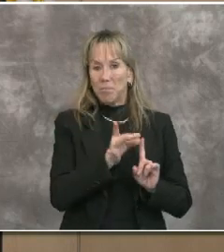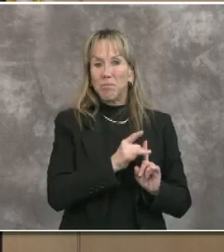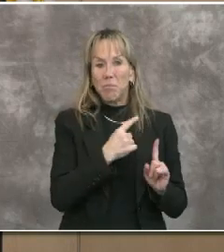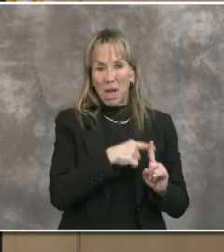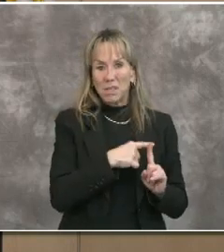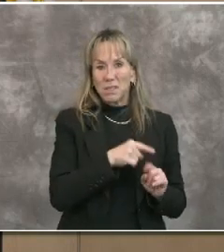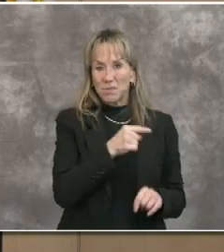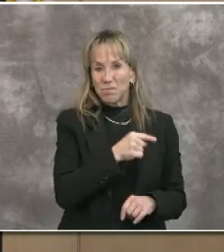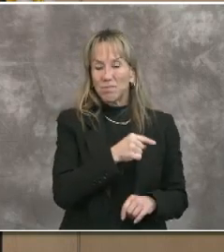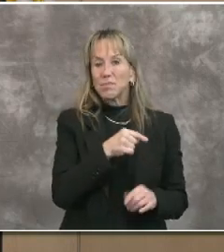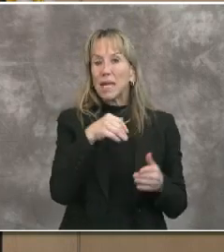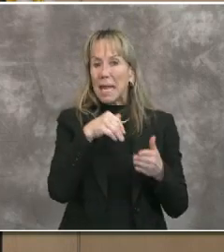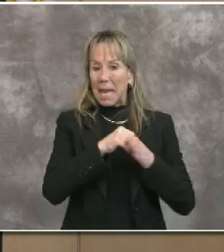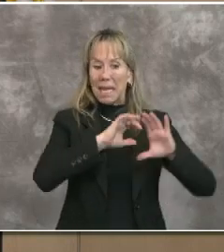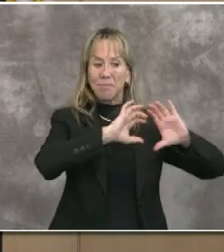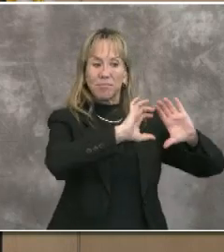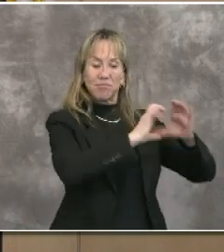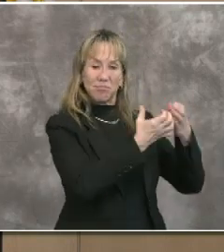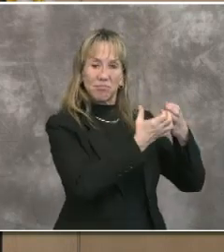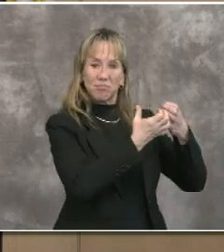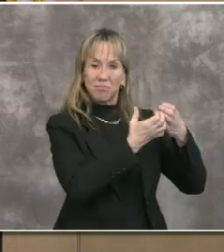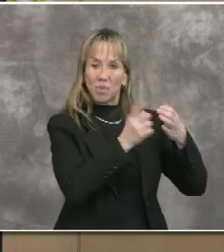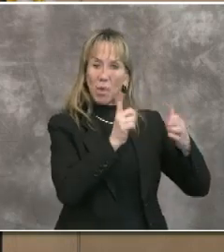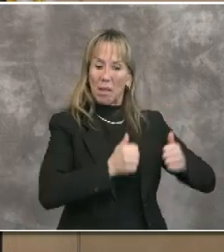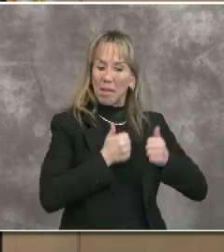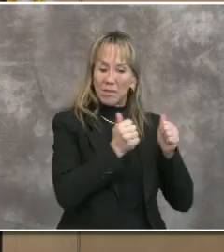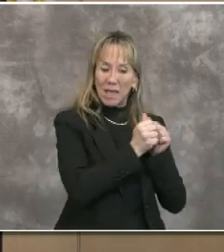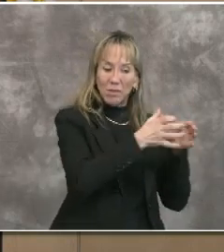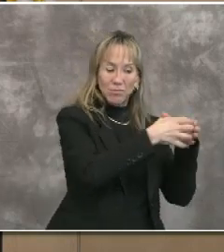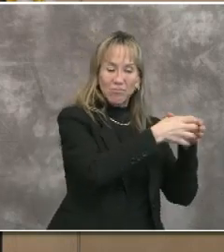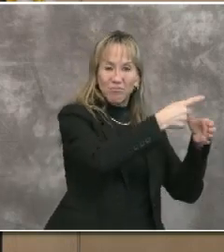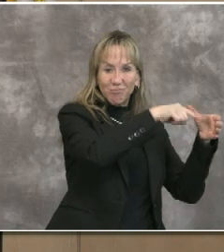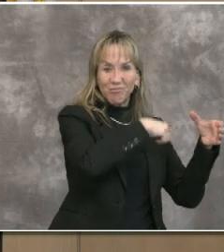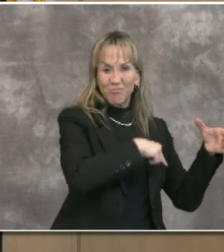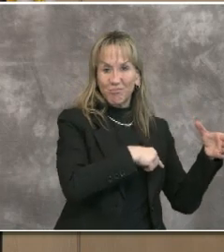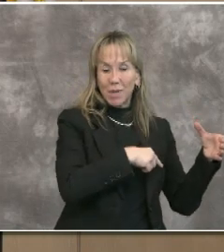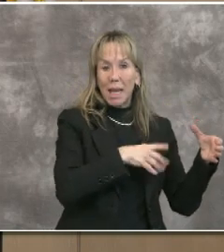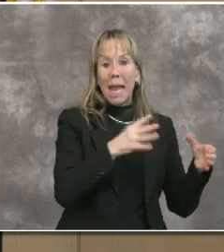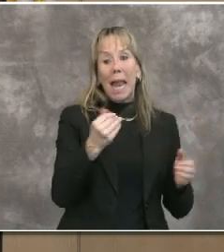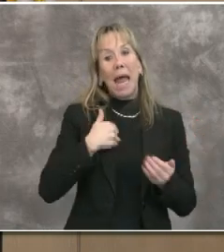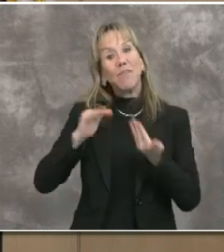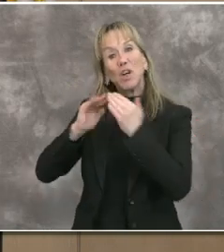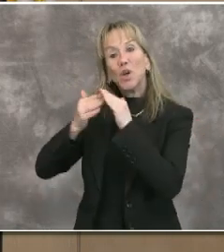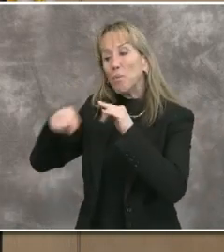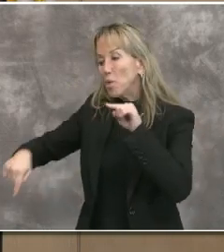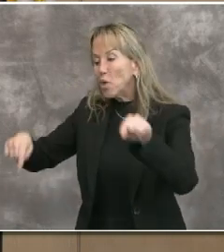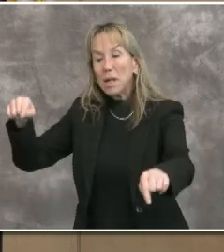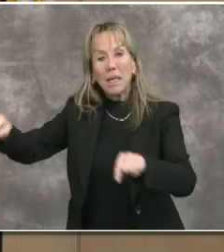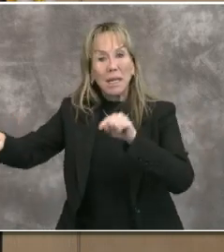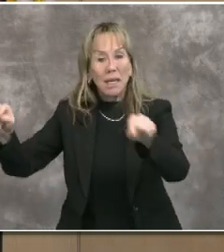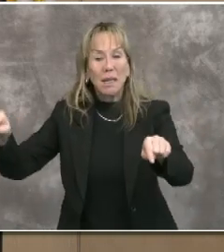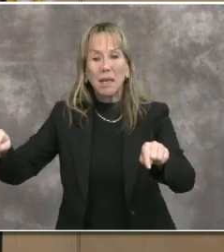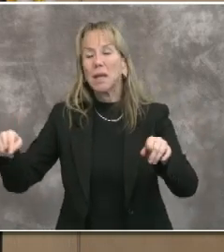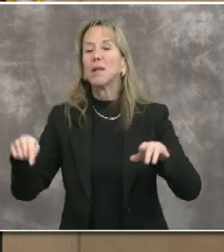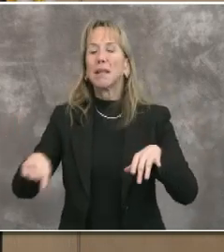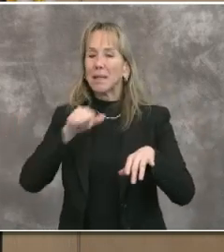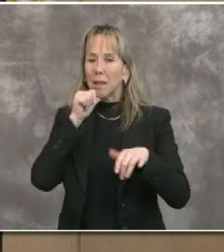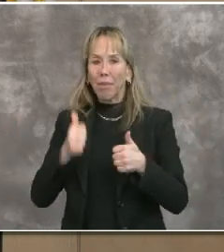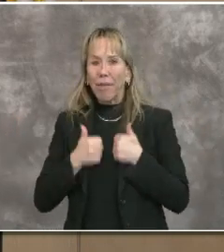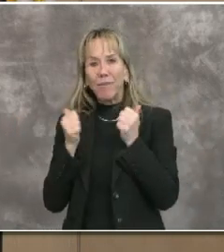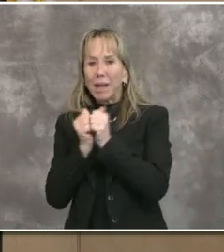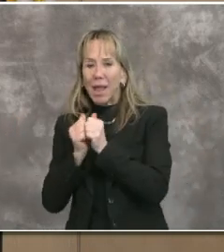cases are in congregate living facilities. And then we have community settings, which are not